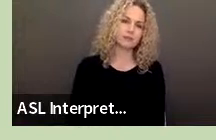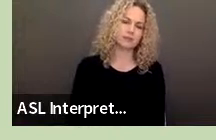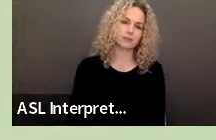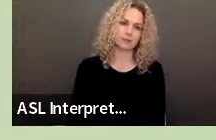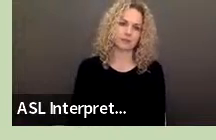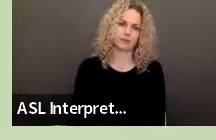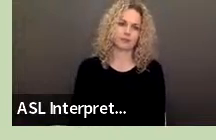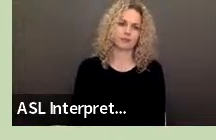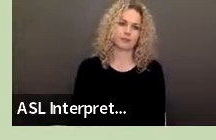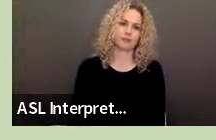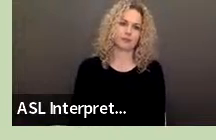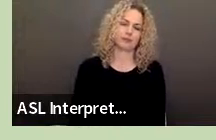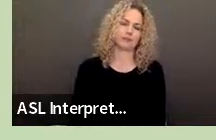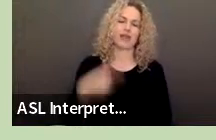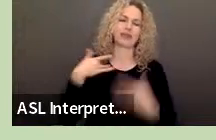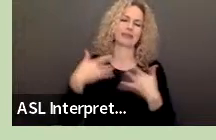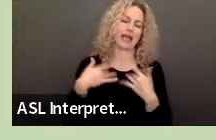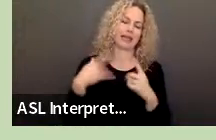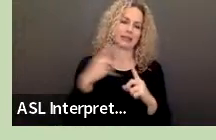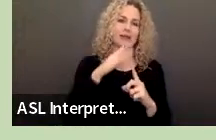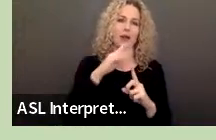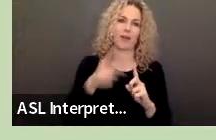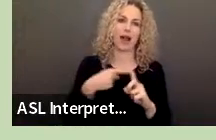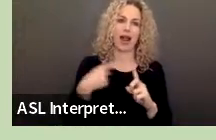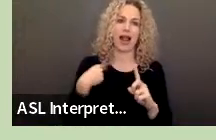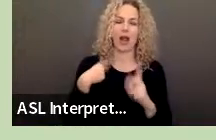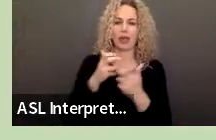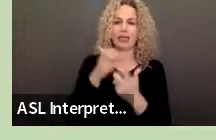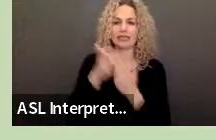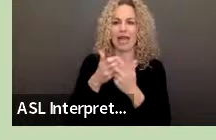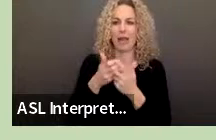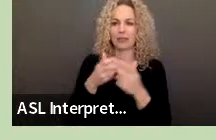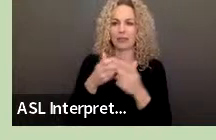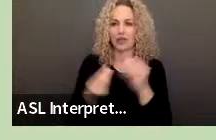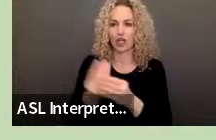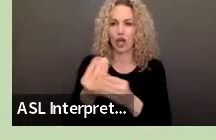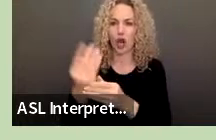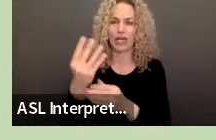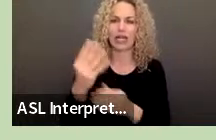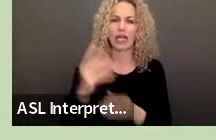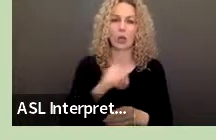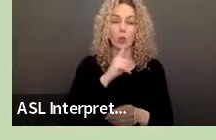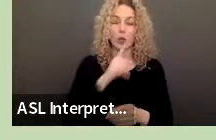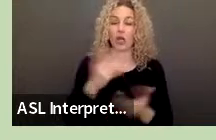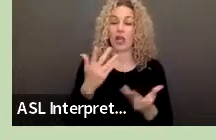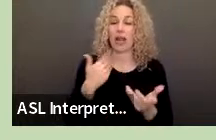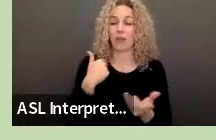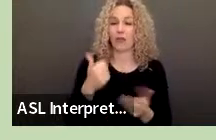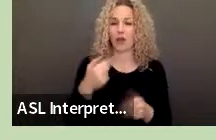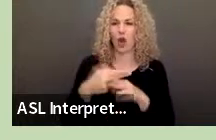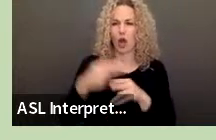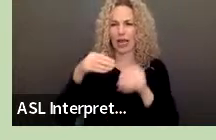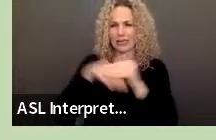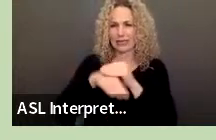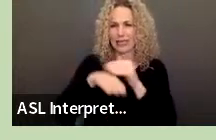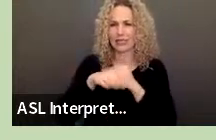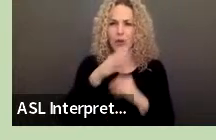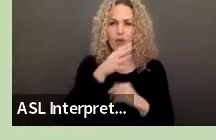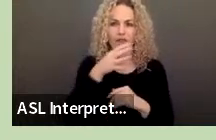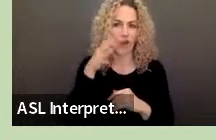I'm especially excited to talk to you about adaptive gardening and really what I prefer to call accessible